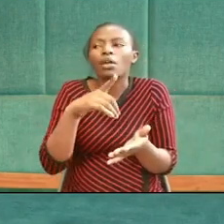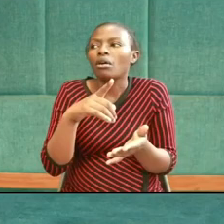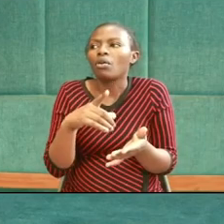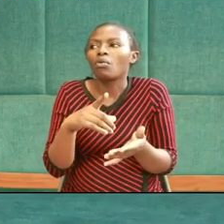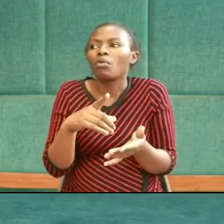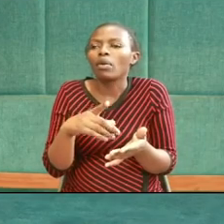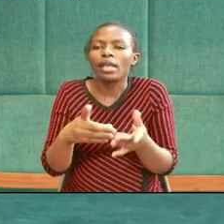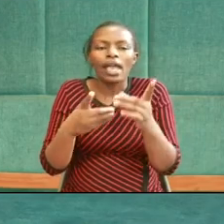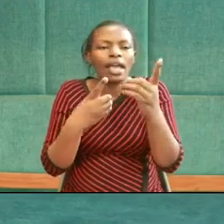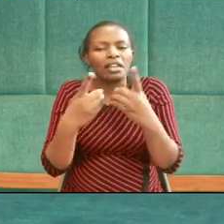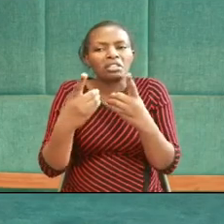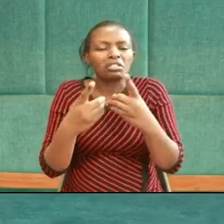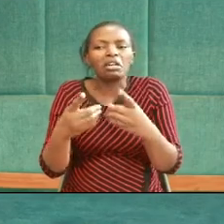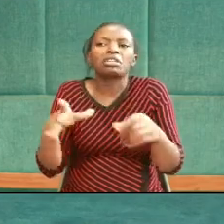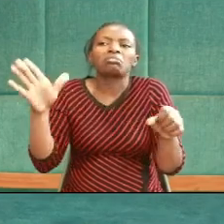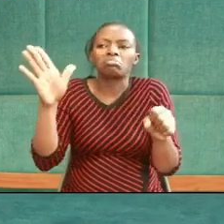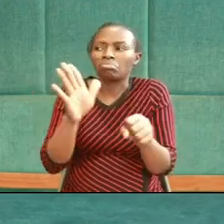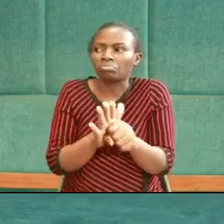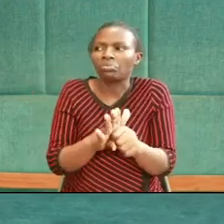further